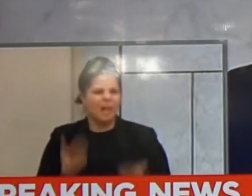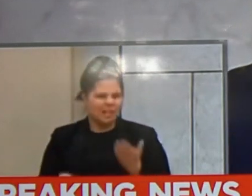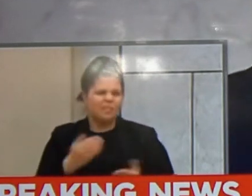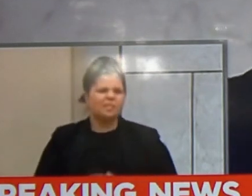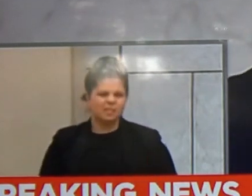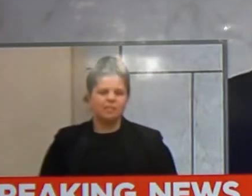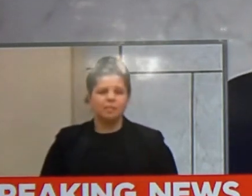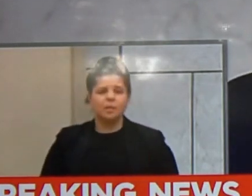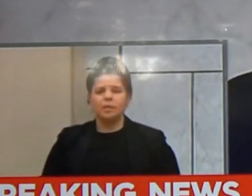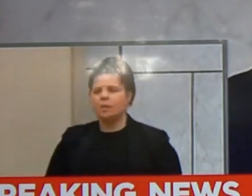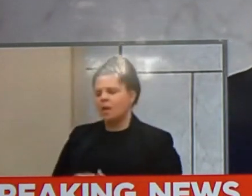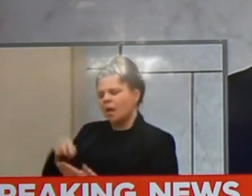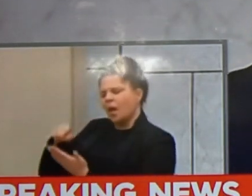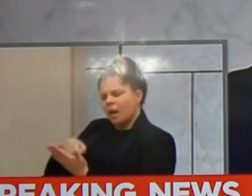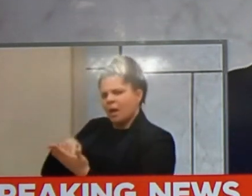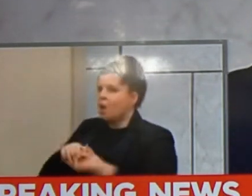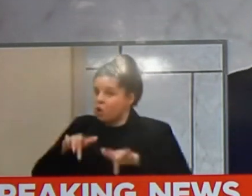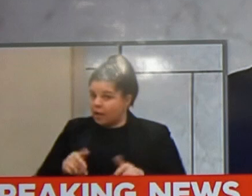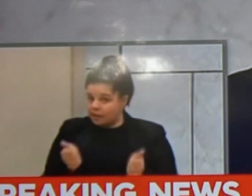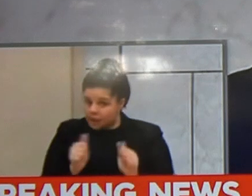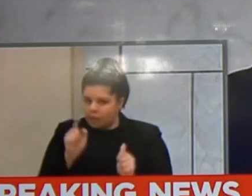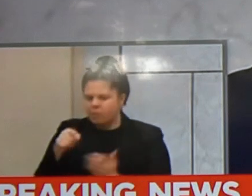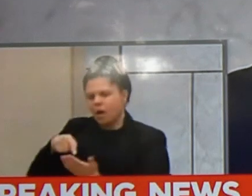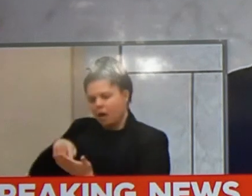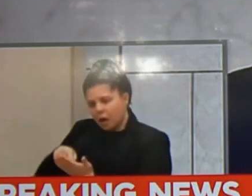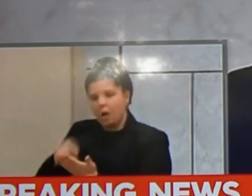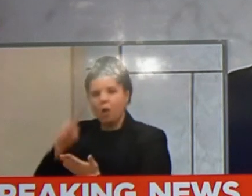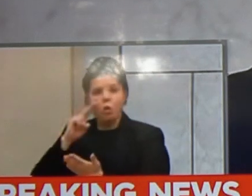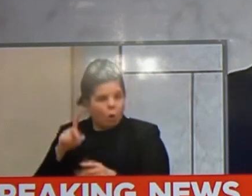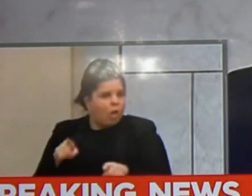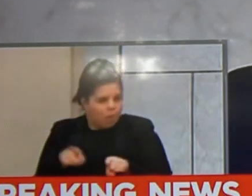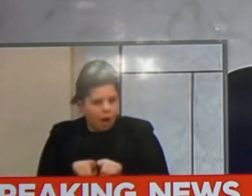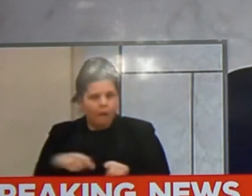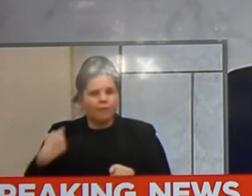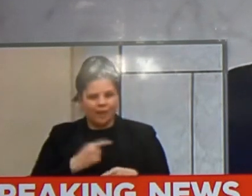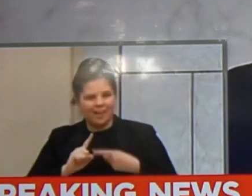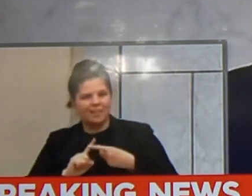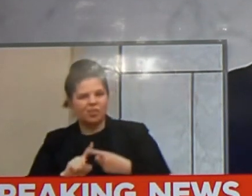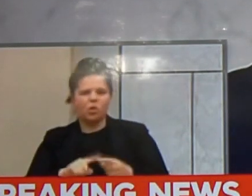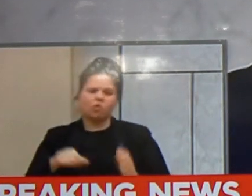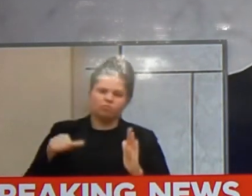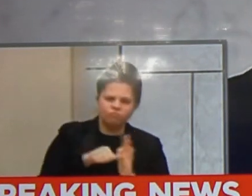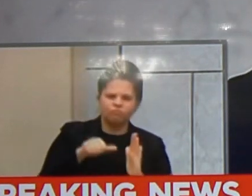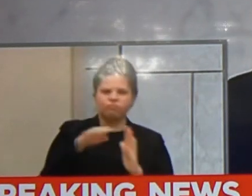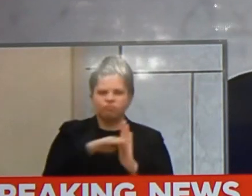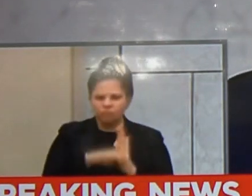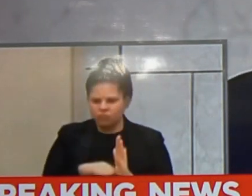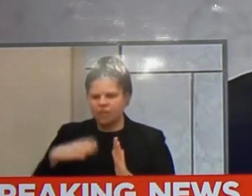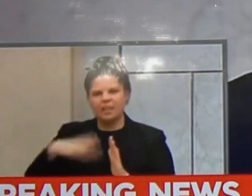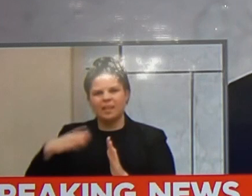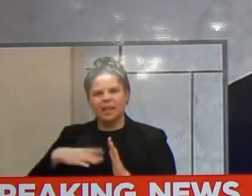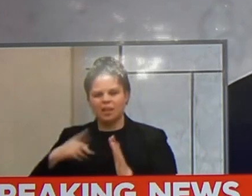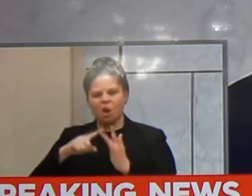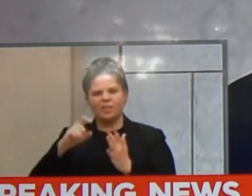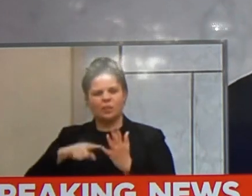that at the current rate, if we keep doing what we're doing and we keep doing the work to upgrade our ICU